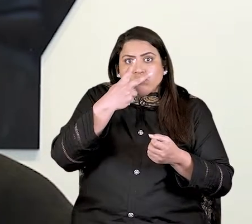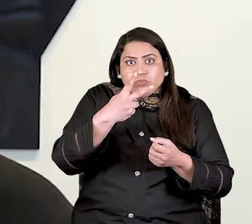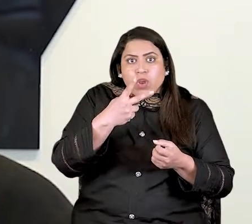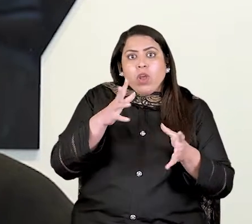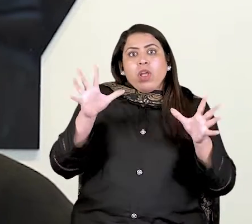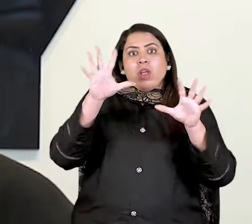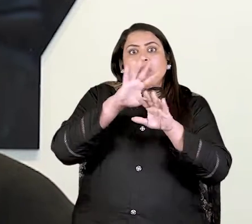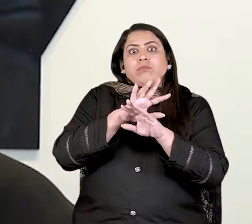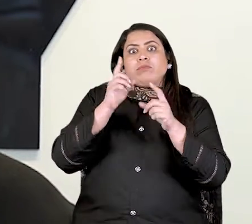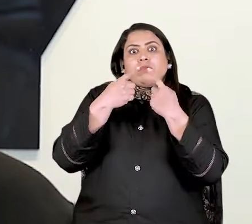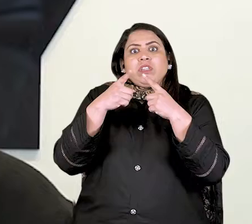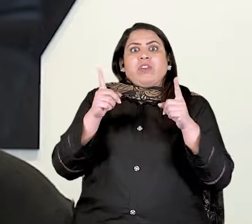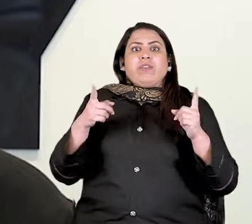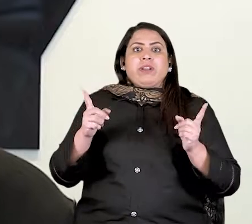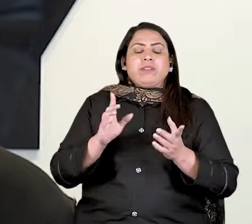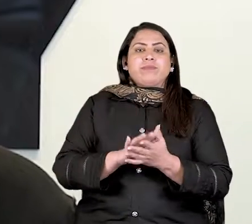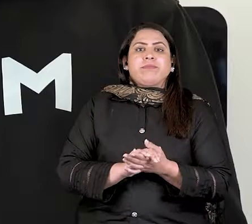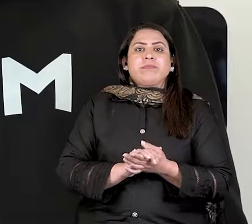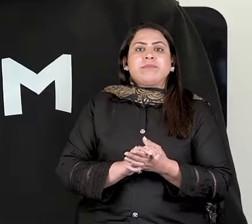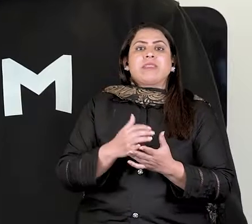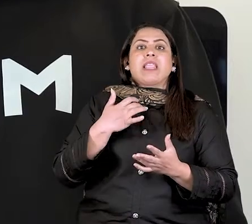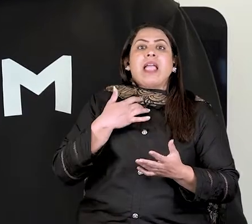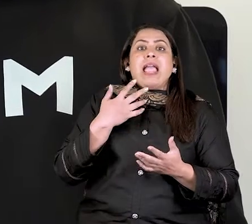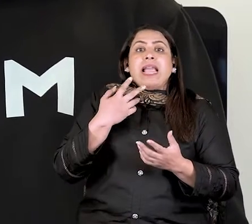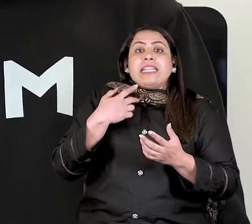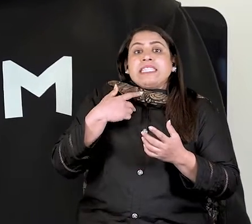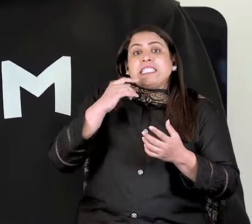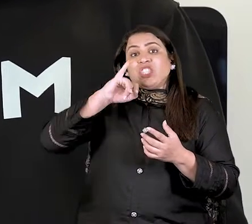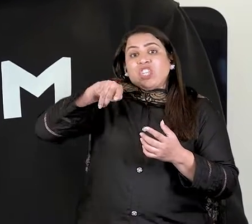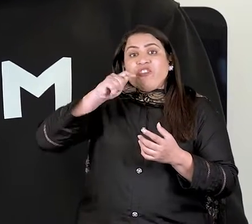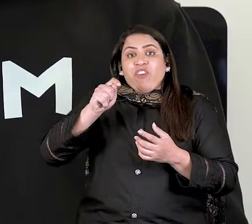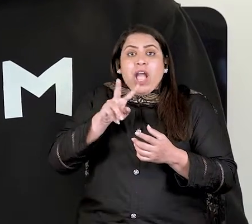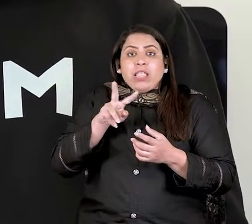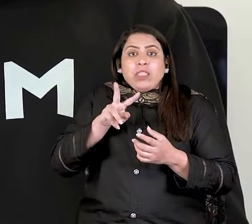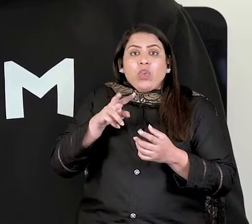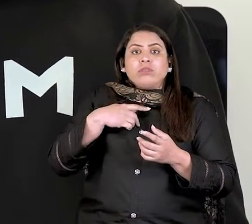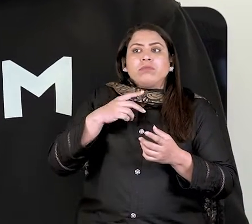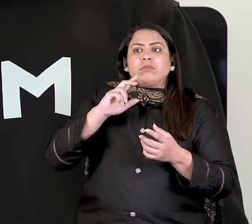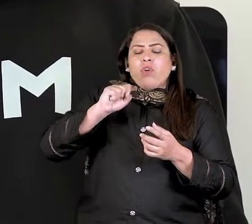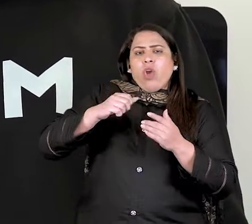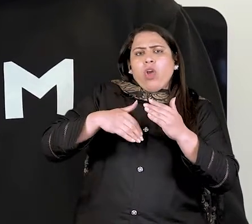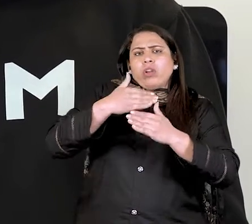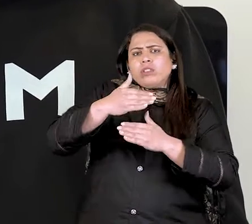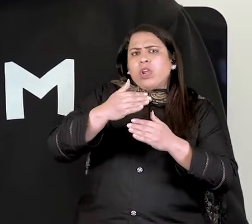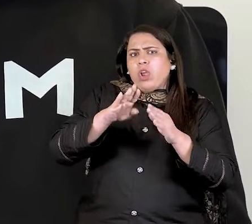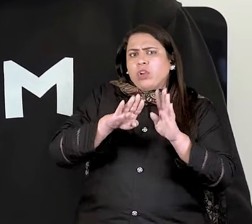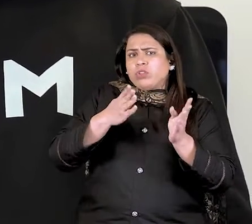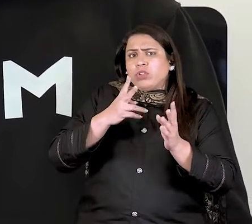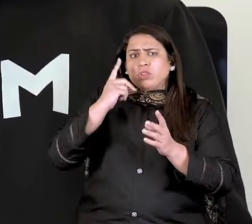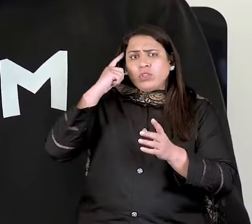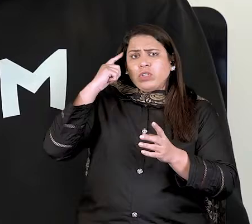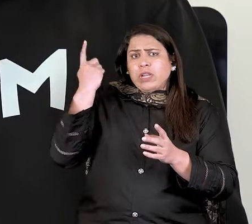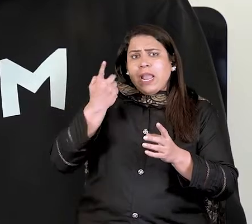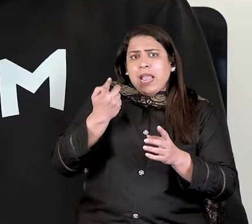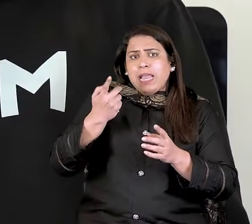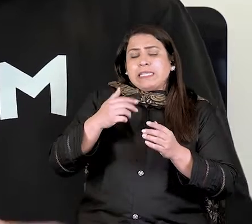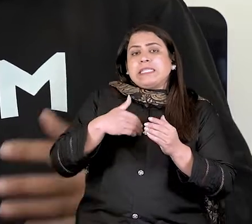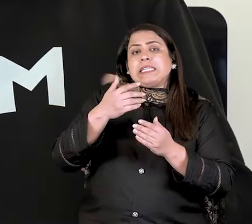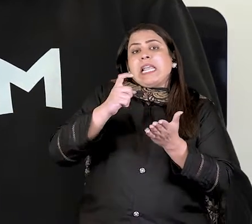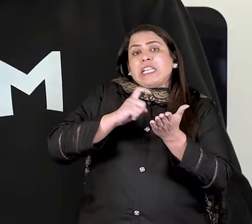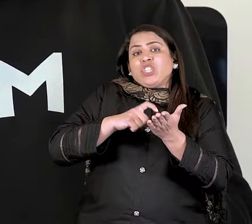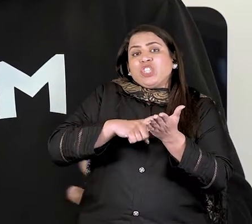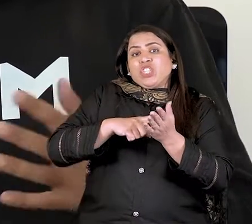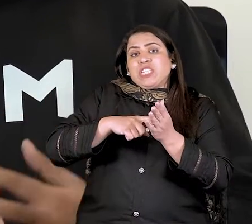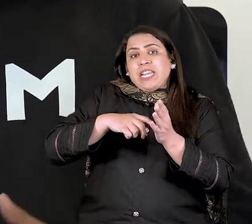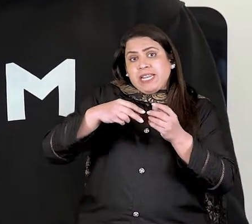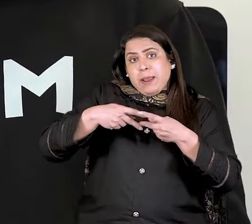at business altogether differently. And then me and my brother Jawad, we were like, what should we do next door? Because the main brand we want to push is the